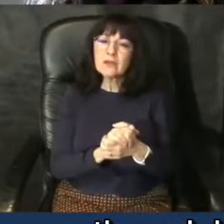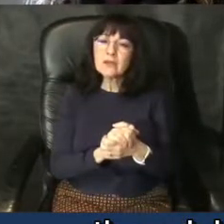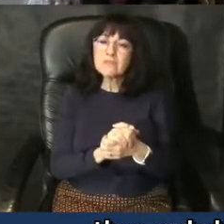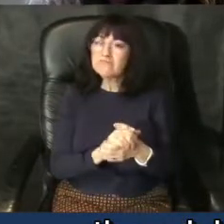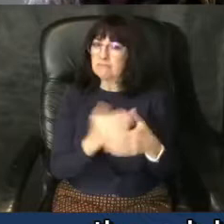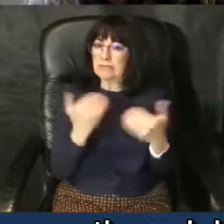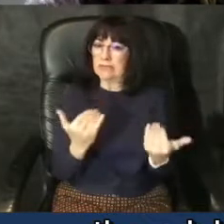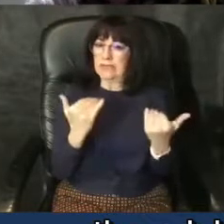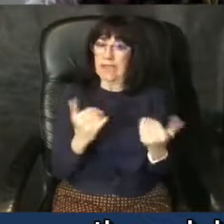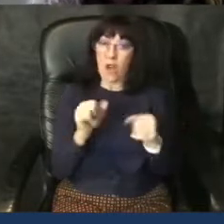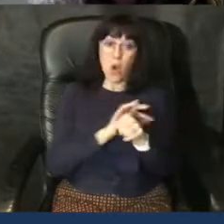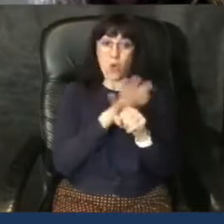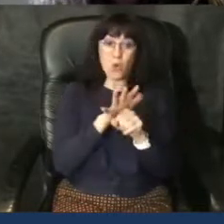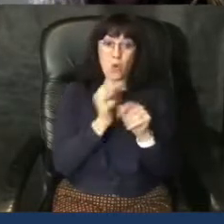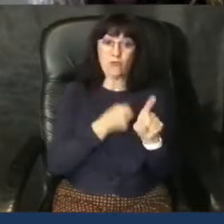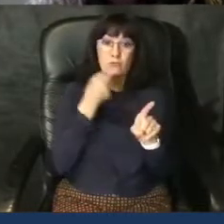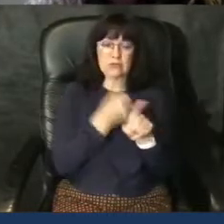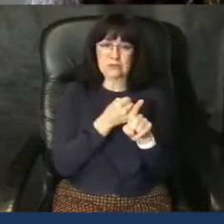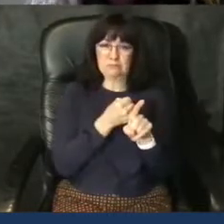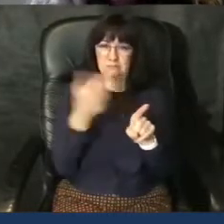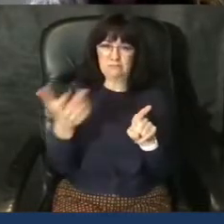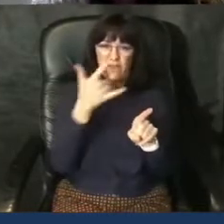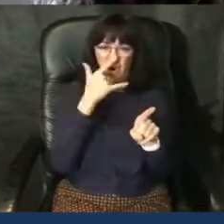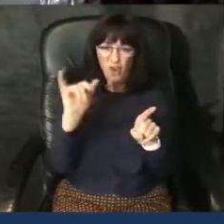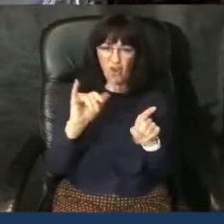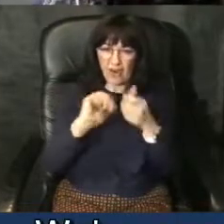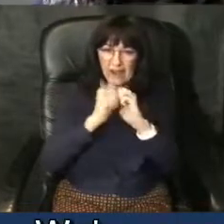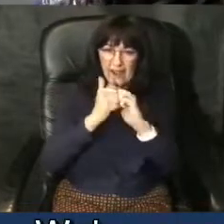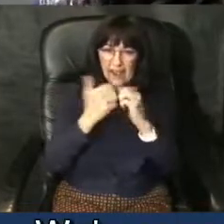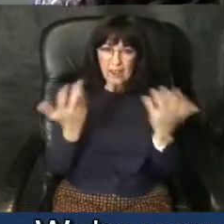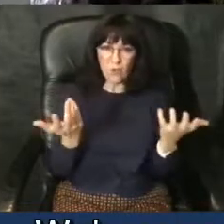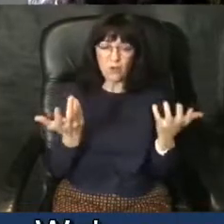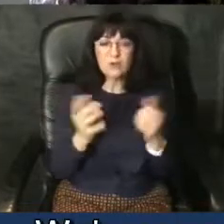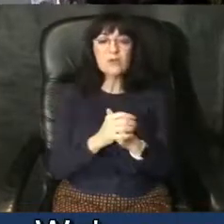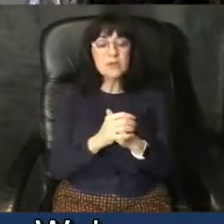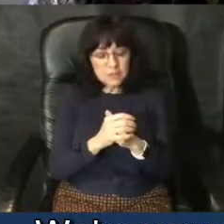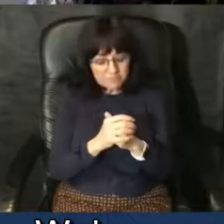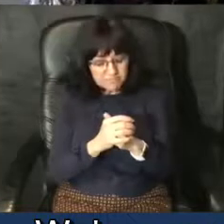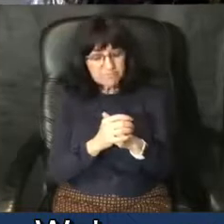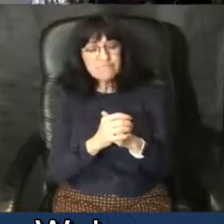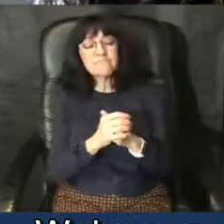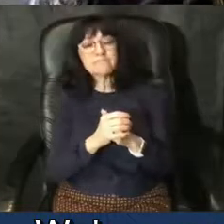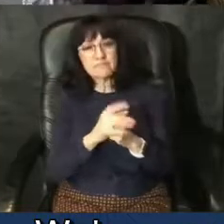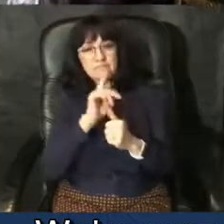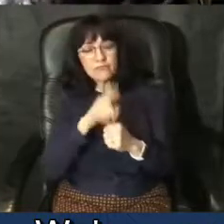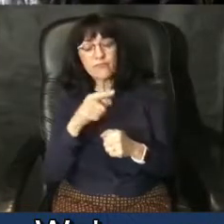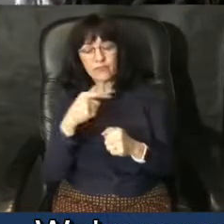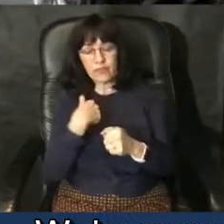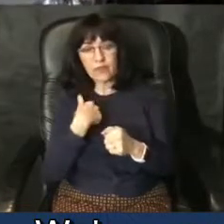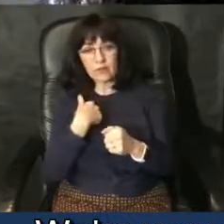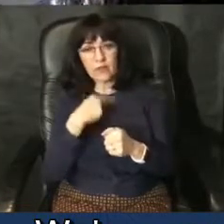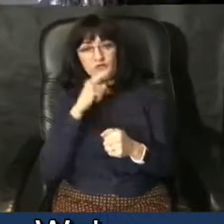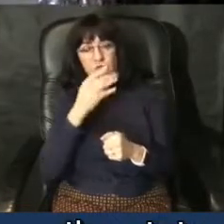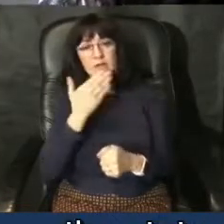midst of changed what those services look like? Absolutely. We're very grateful for SAMHSA in providing